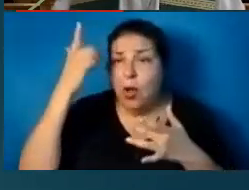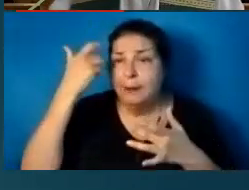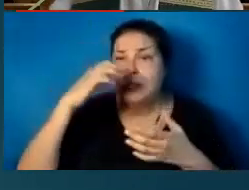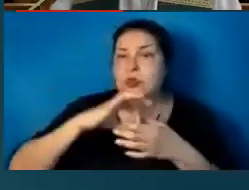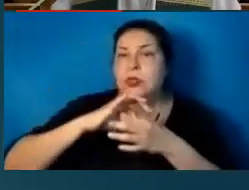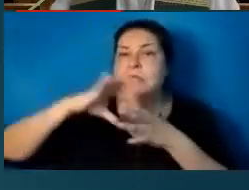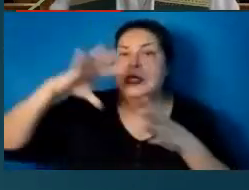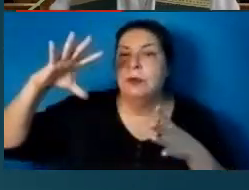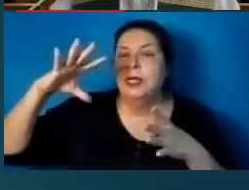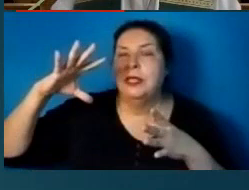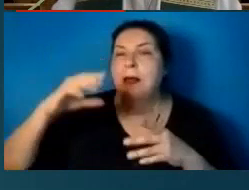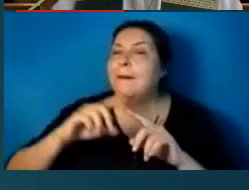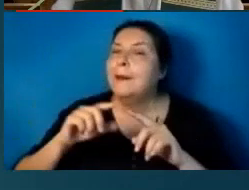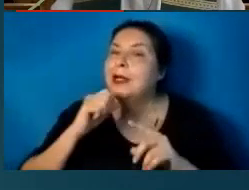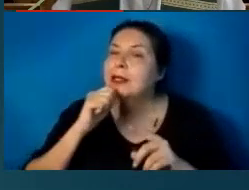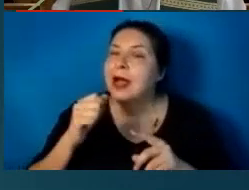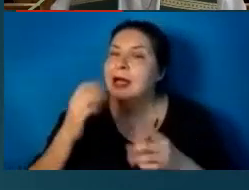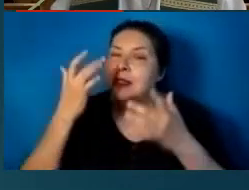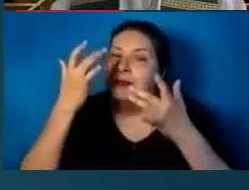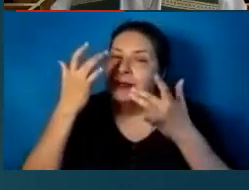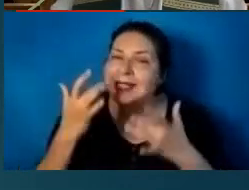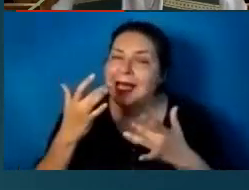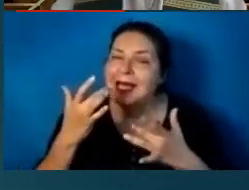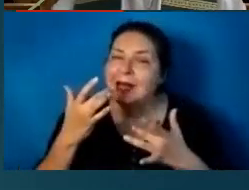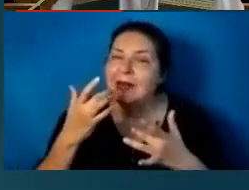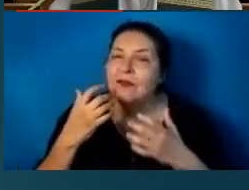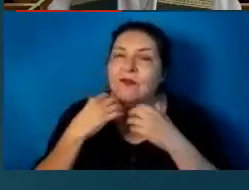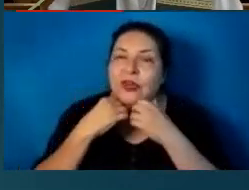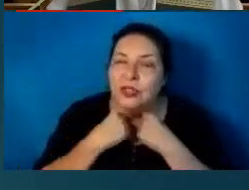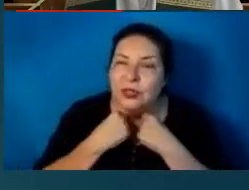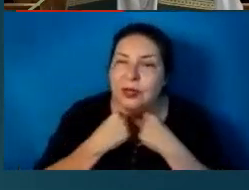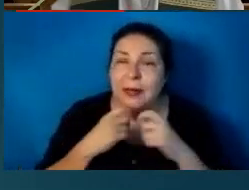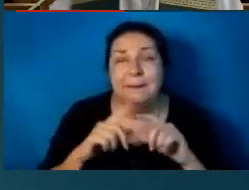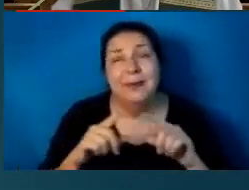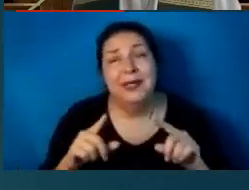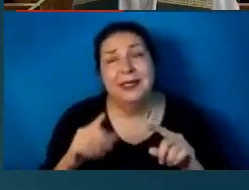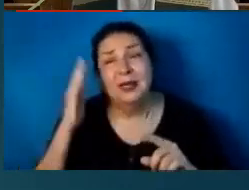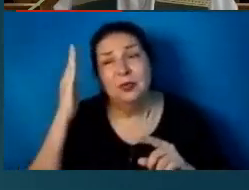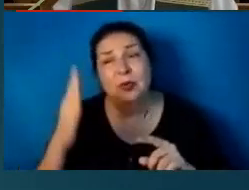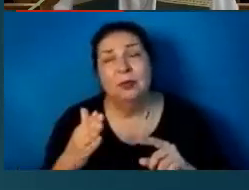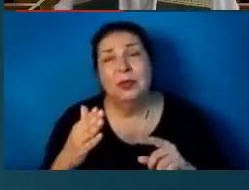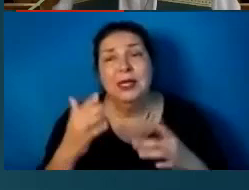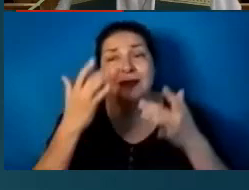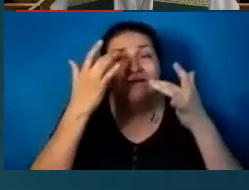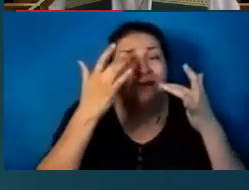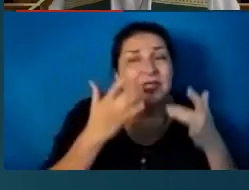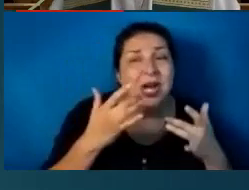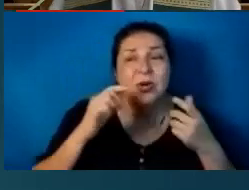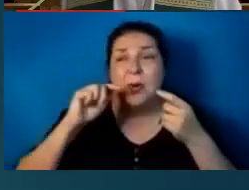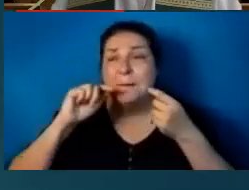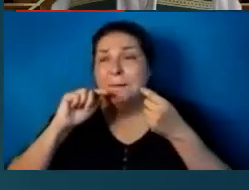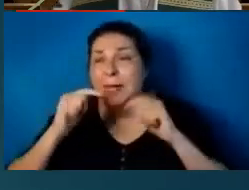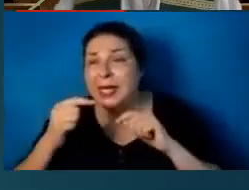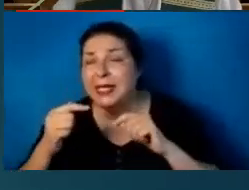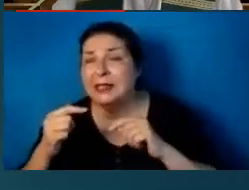sorrow about the beloved. Nonetheless, there is sorrow and pain and grief. That is the nature